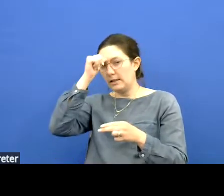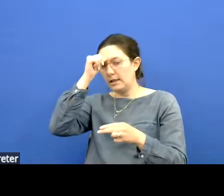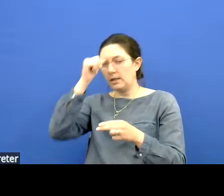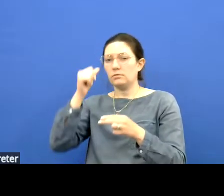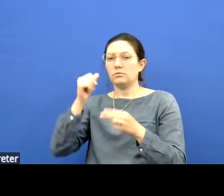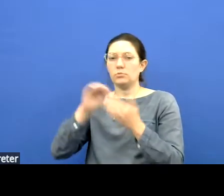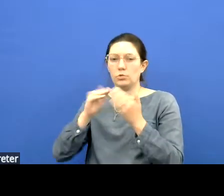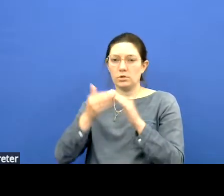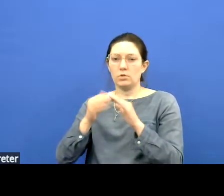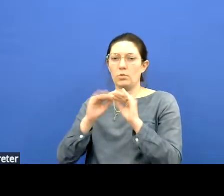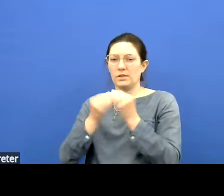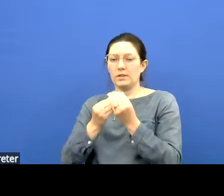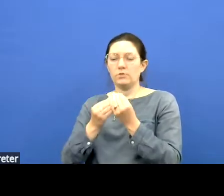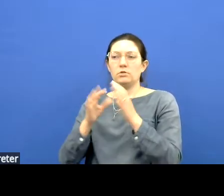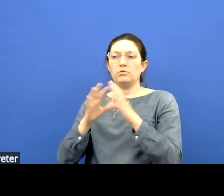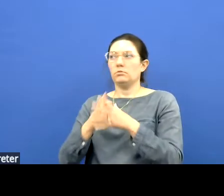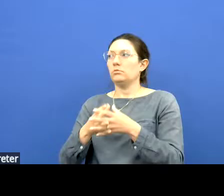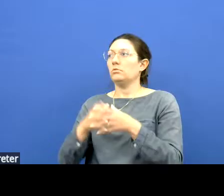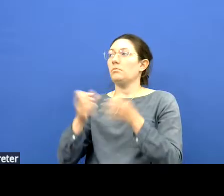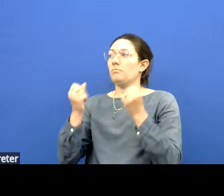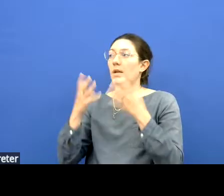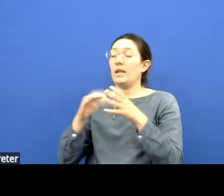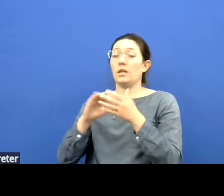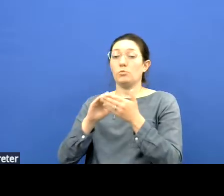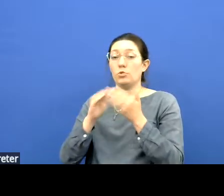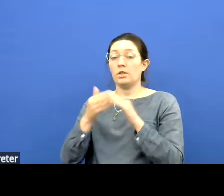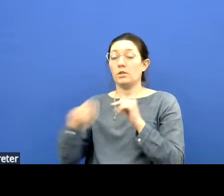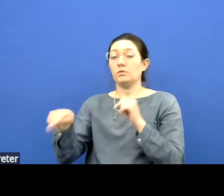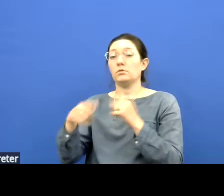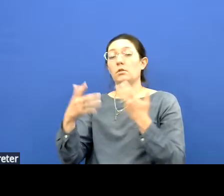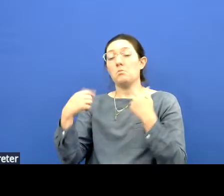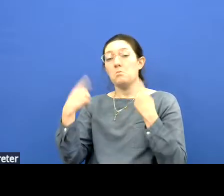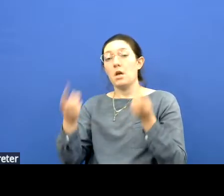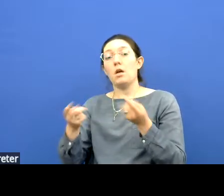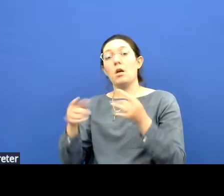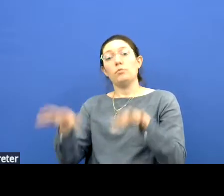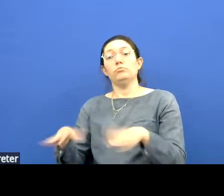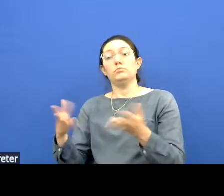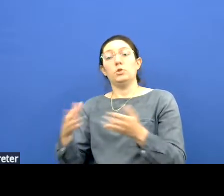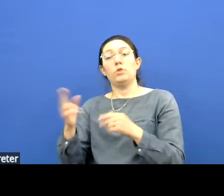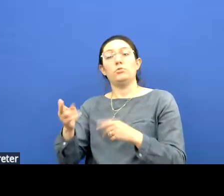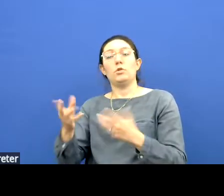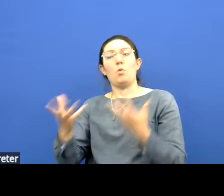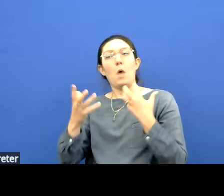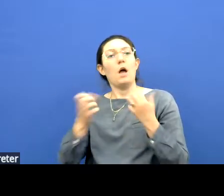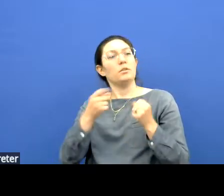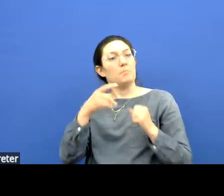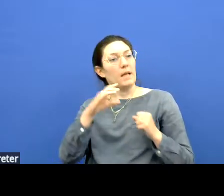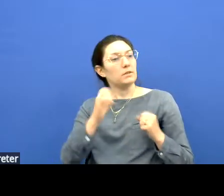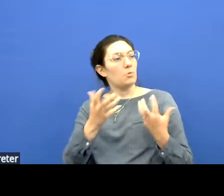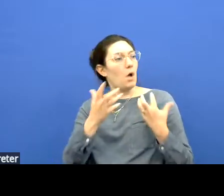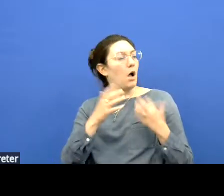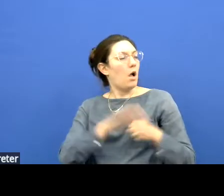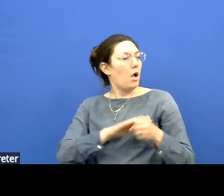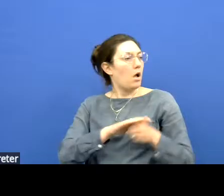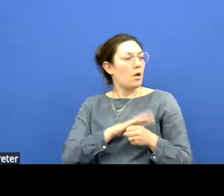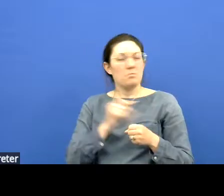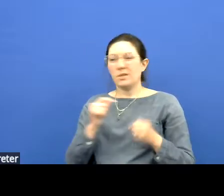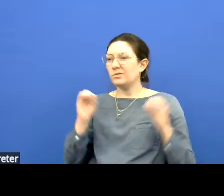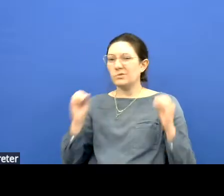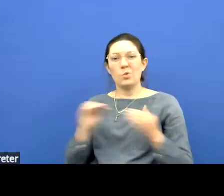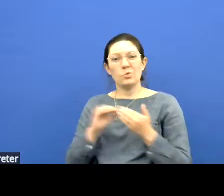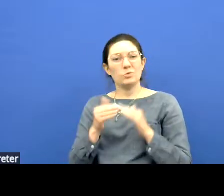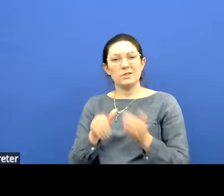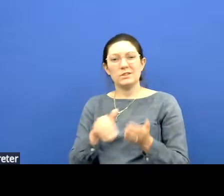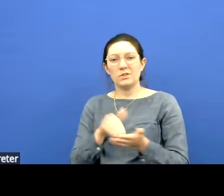There's a bunch of these communities that have made Henrietta their homes and they're looking for space. We don't have a community center,